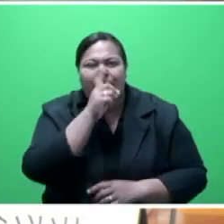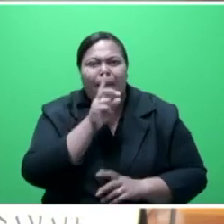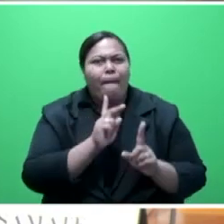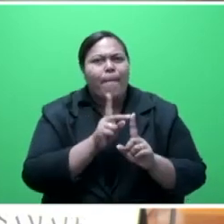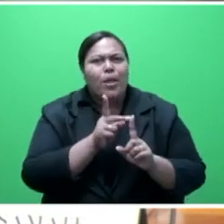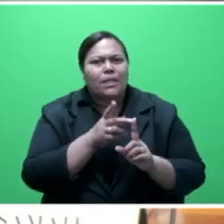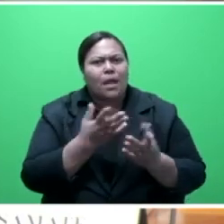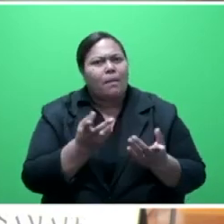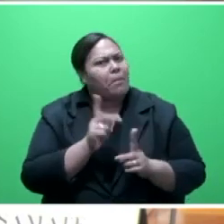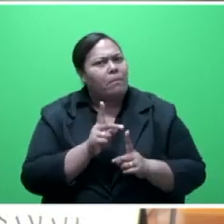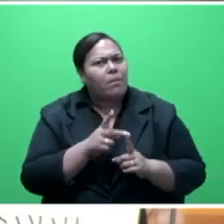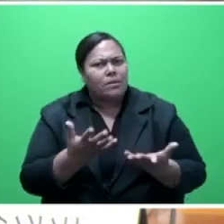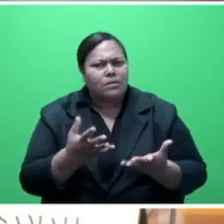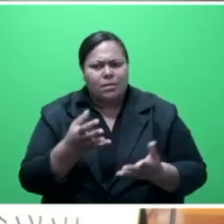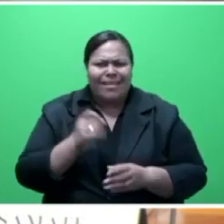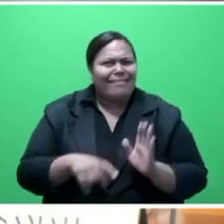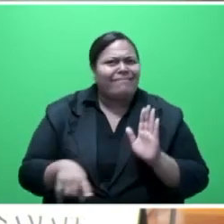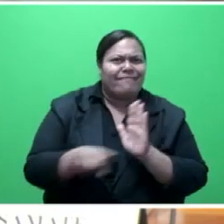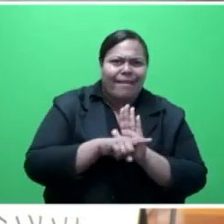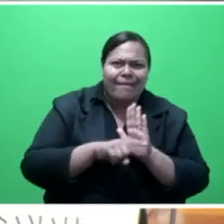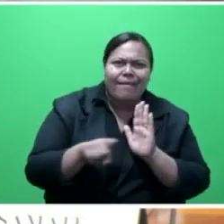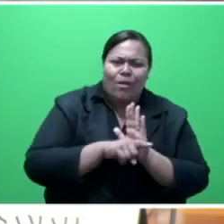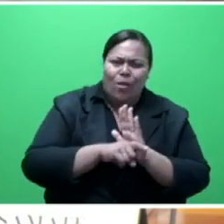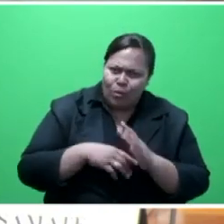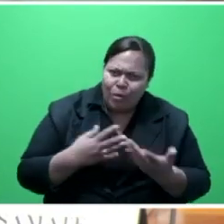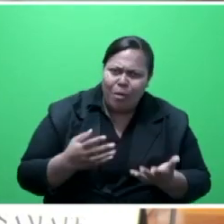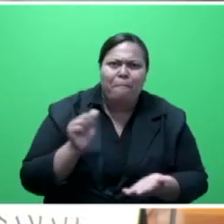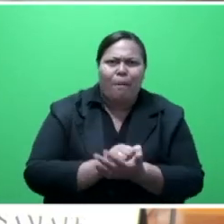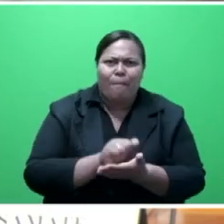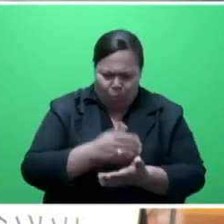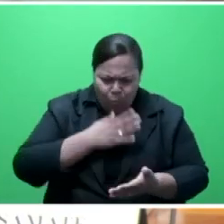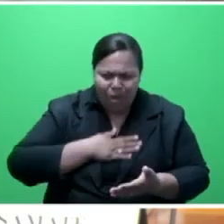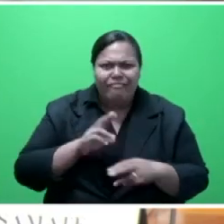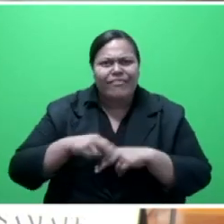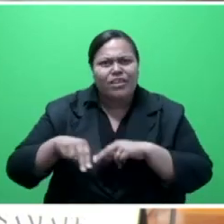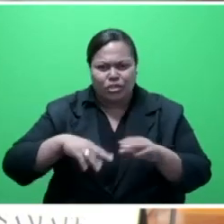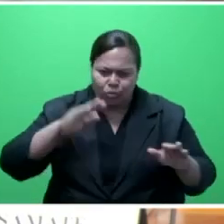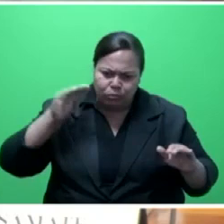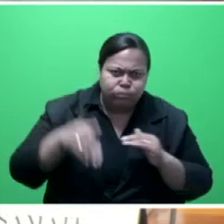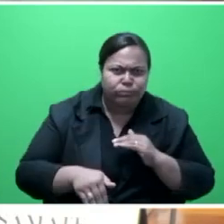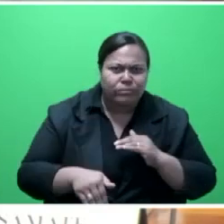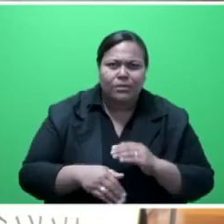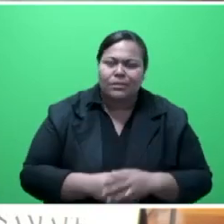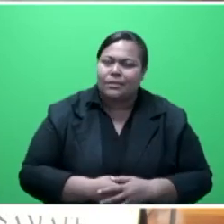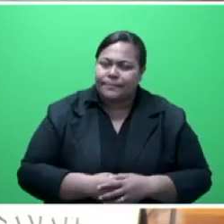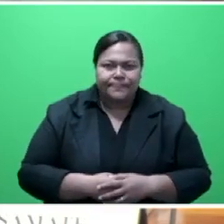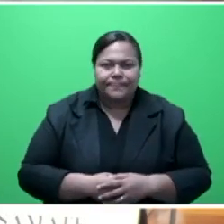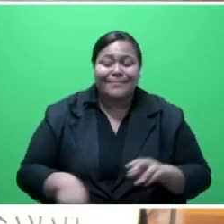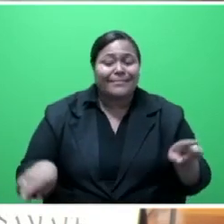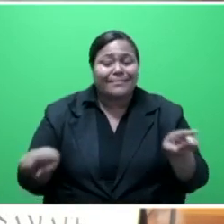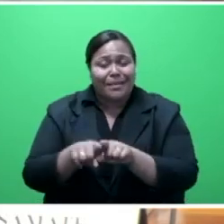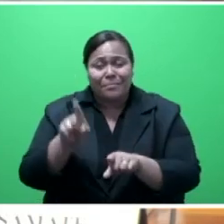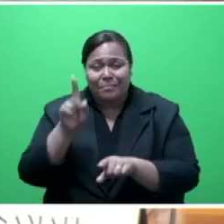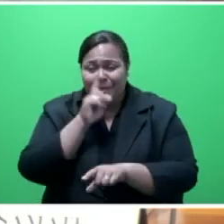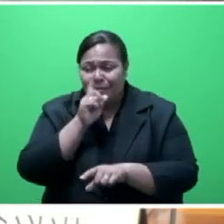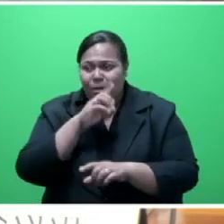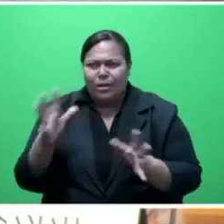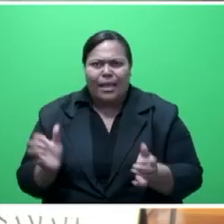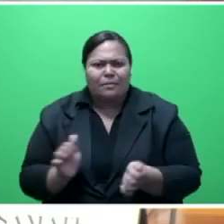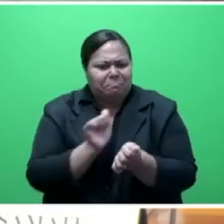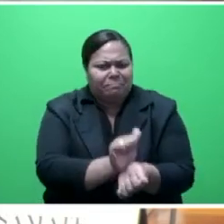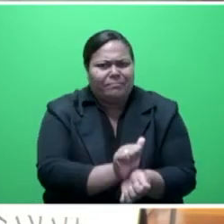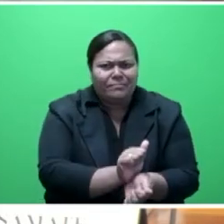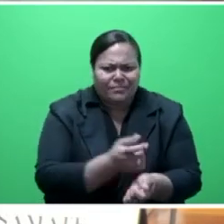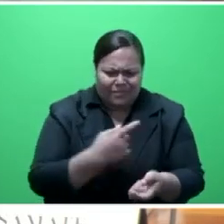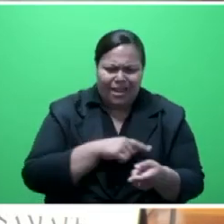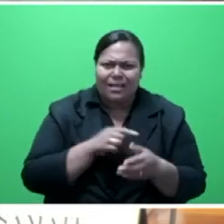choose not to remain positive and instead are actively rooting for Fiji to fail. These are the same people who tied their political fortunes to